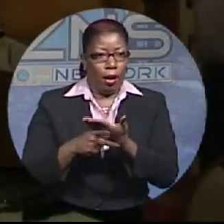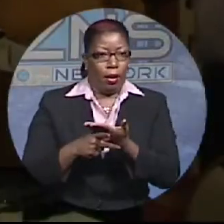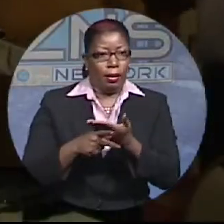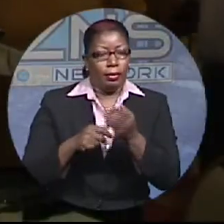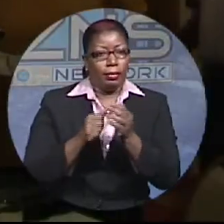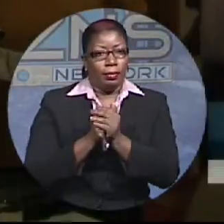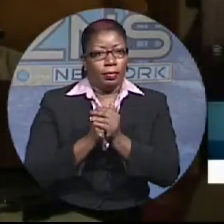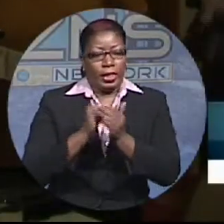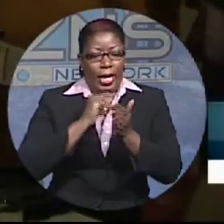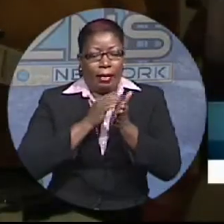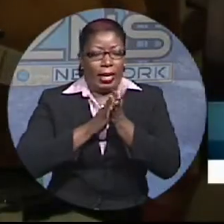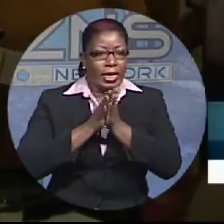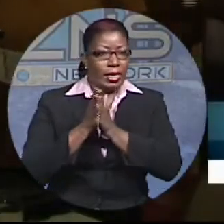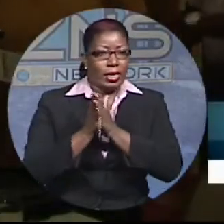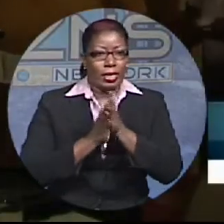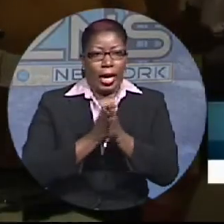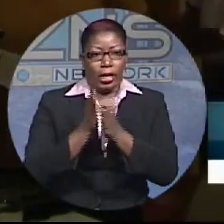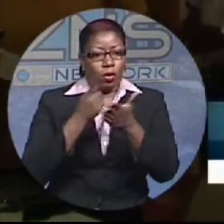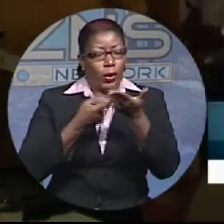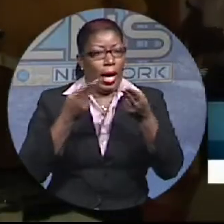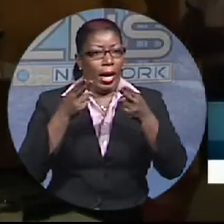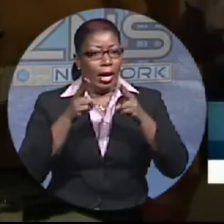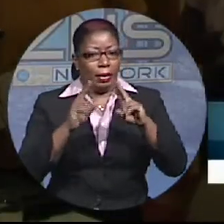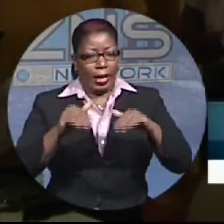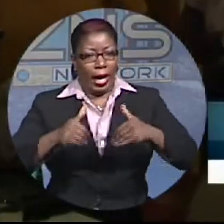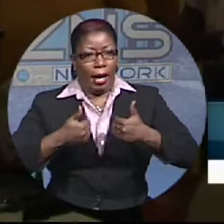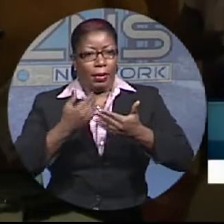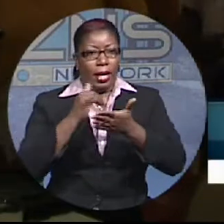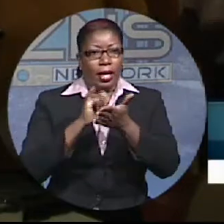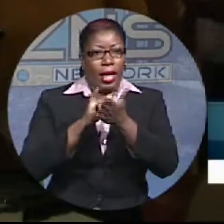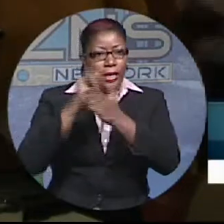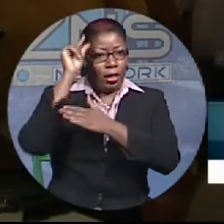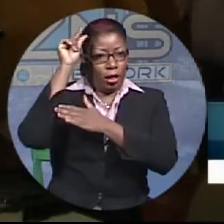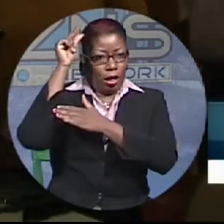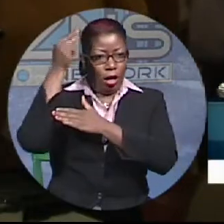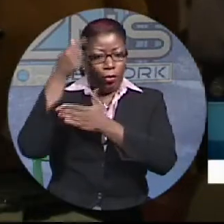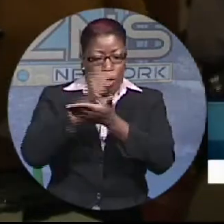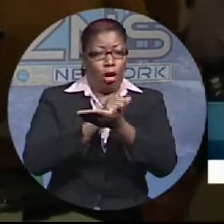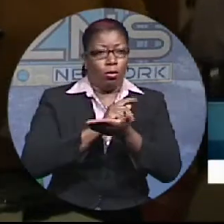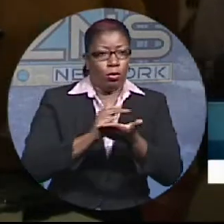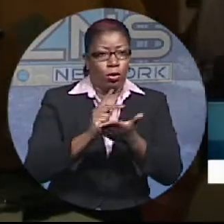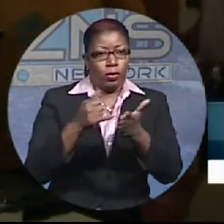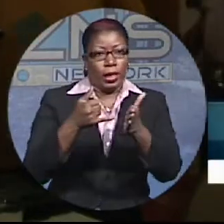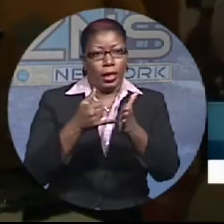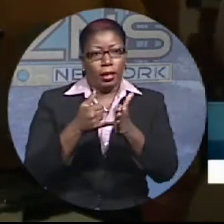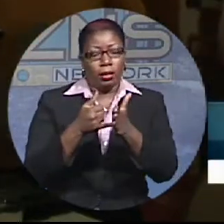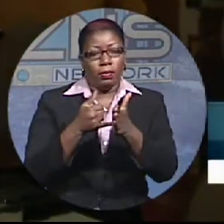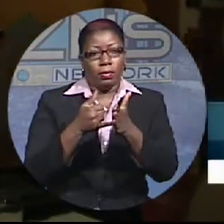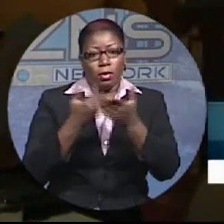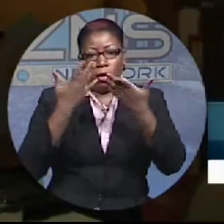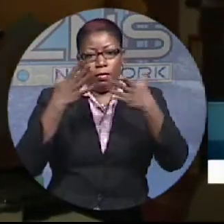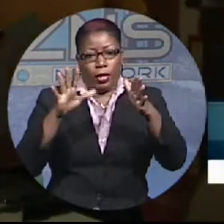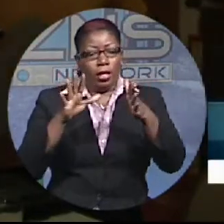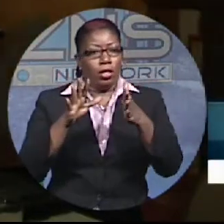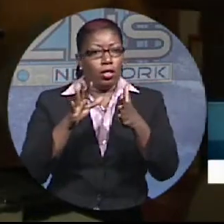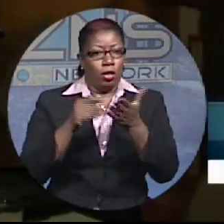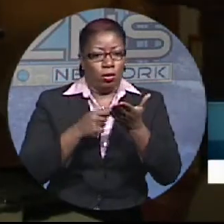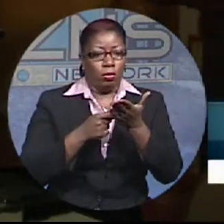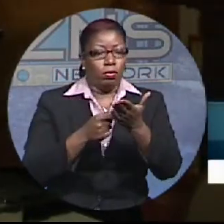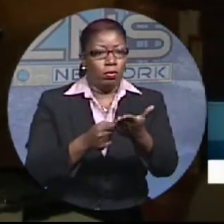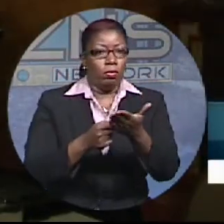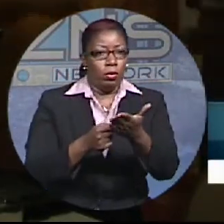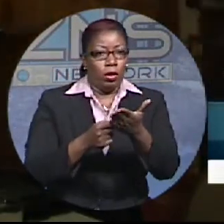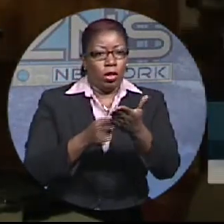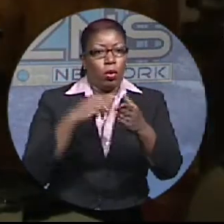I'm very excited about what's happening. I'm glad that the government has approved it. And once they have published those regulations and we can get